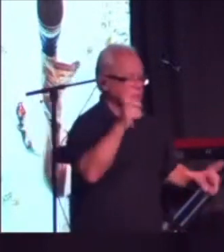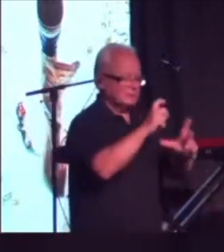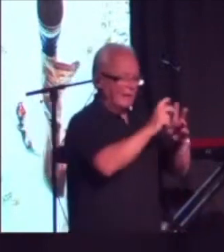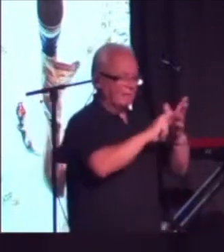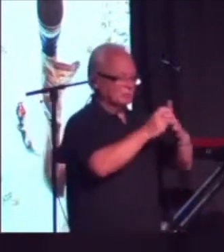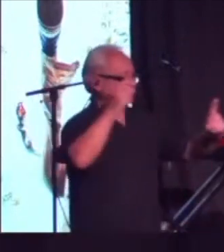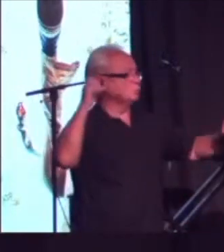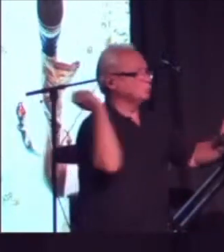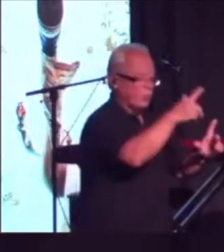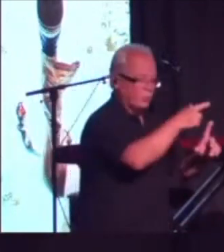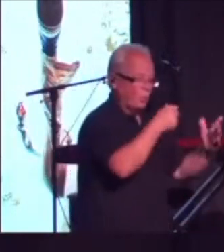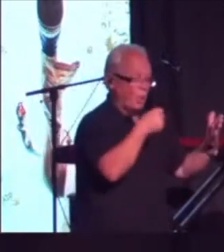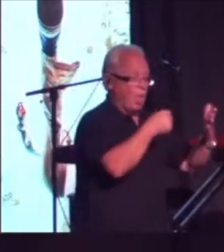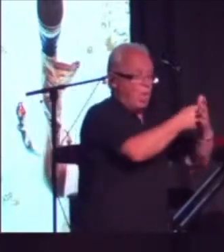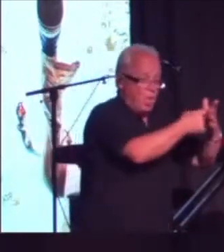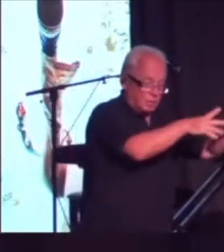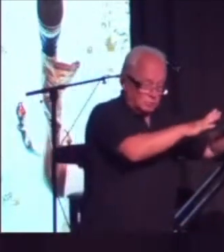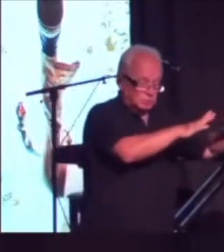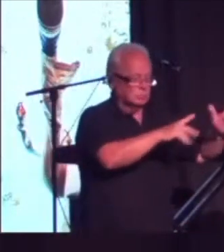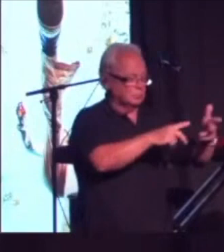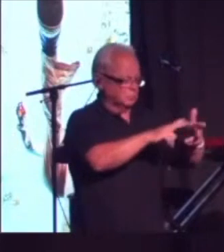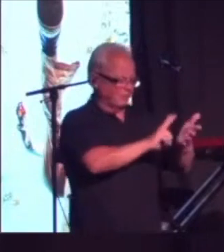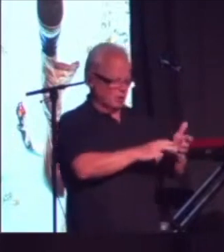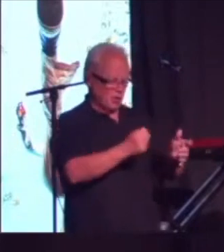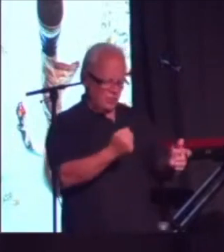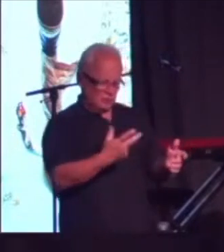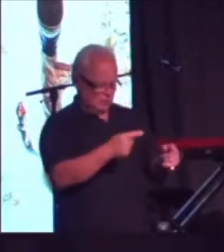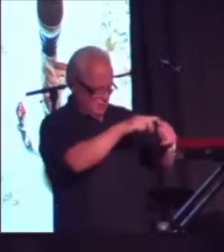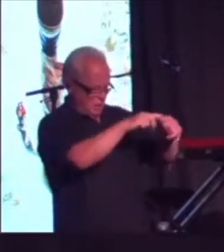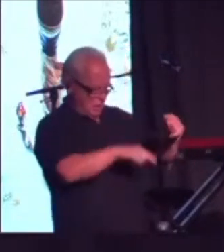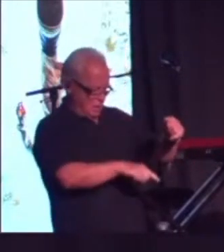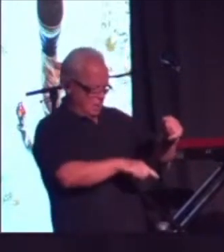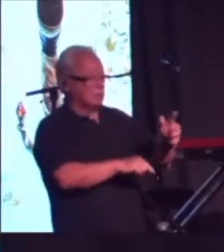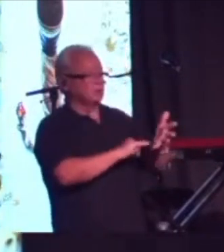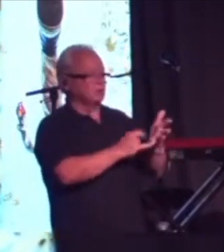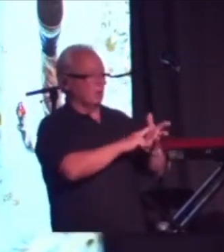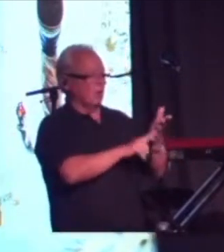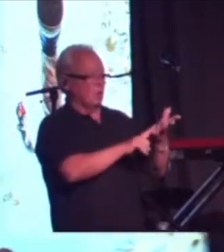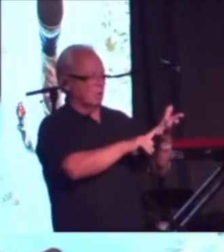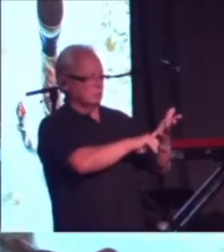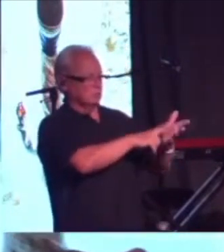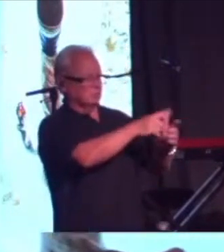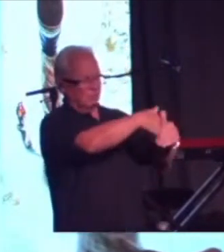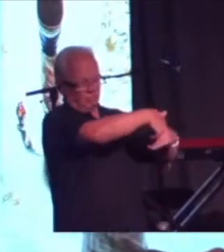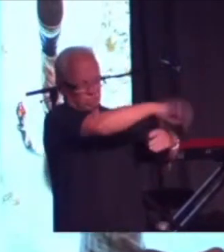wall. Verse 13, Saul removed him from his